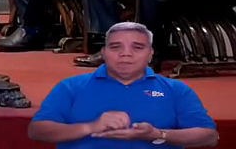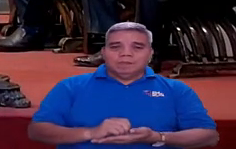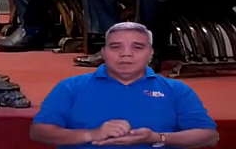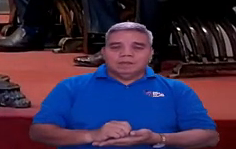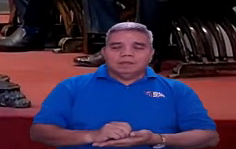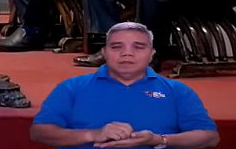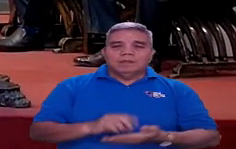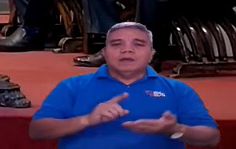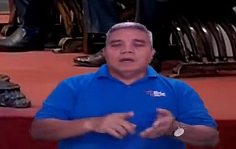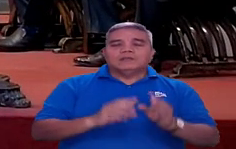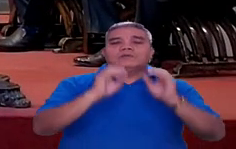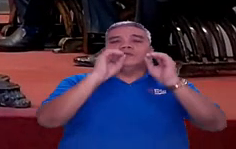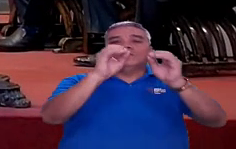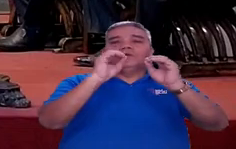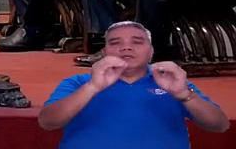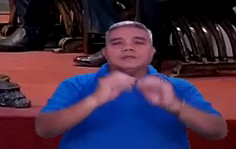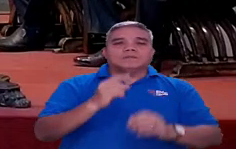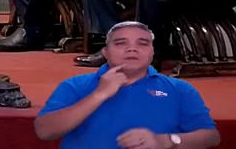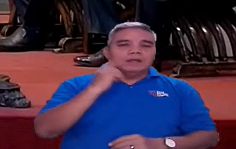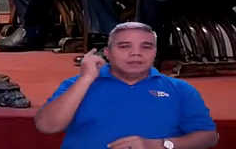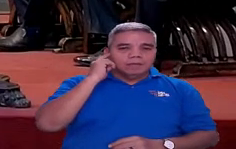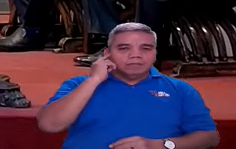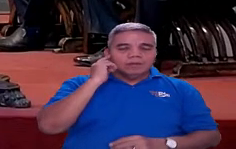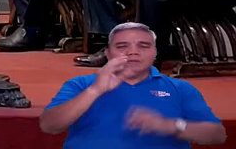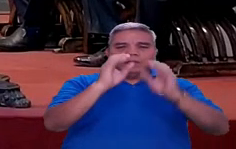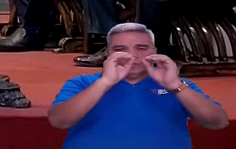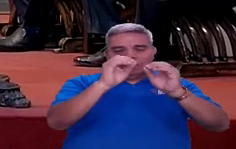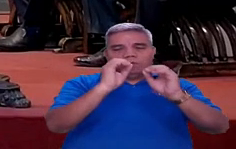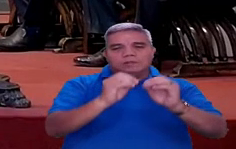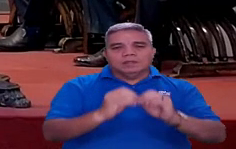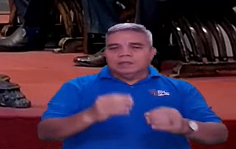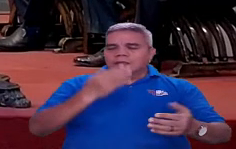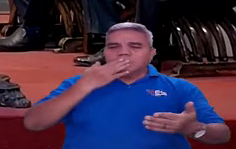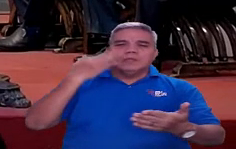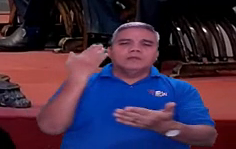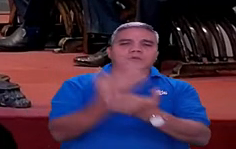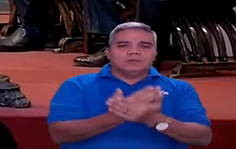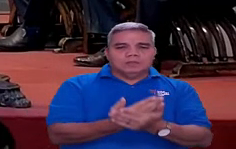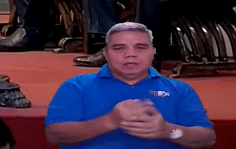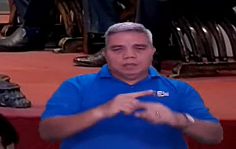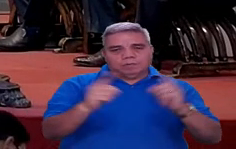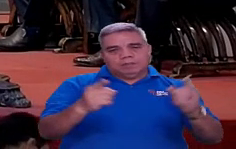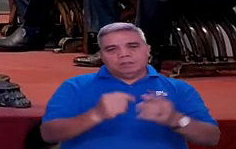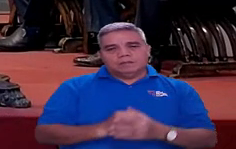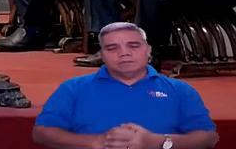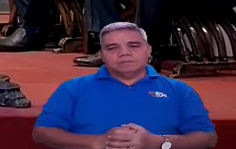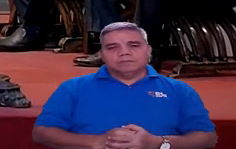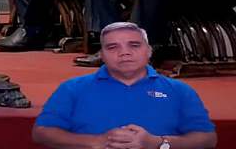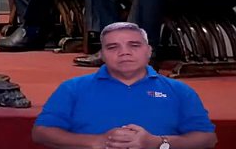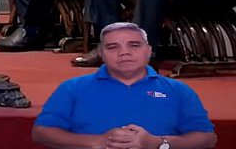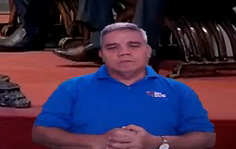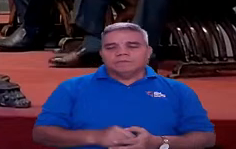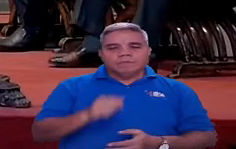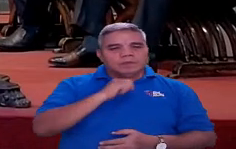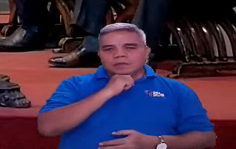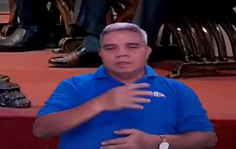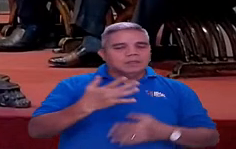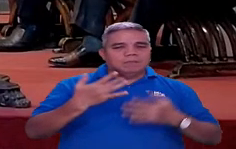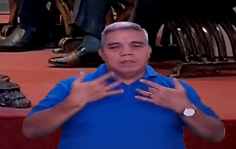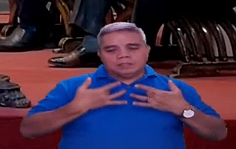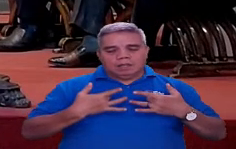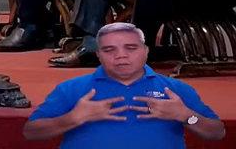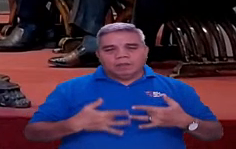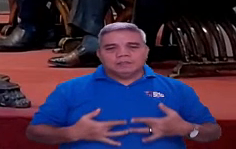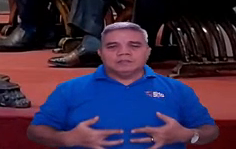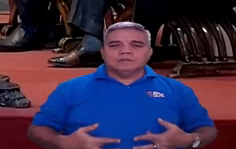Nag-notes mo. Itudlo nato ni sa atong mga tao. Itudlo nato ni nindot kayo mga kaigsunan. Dili ta